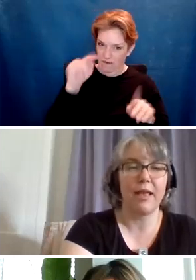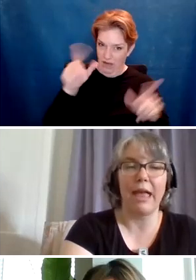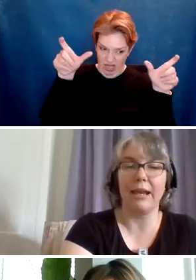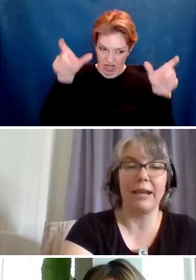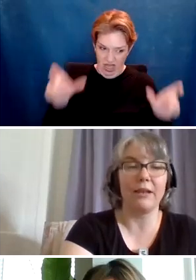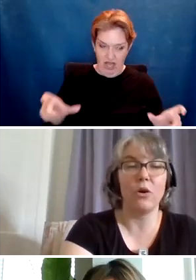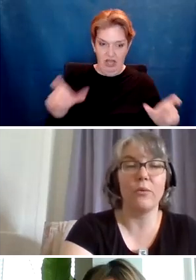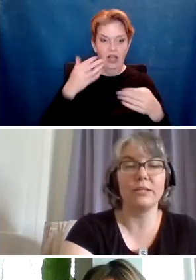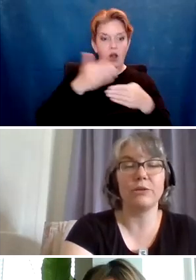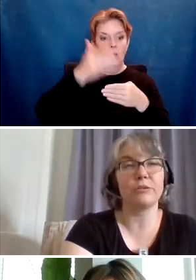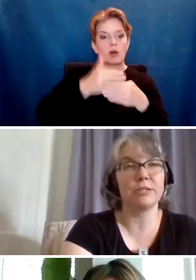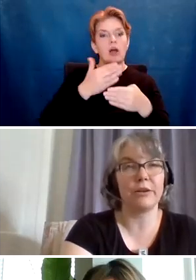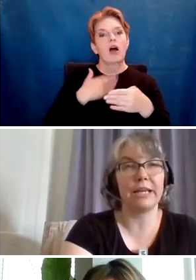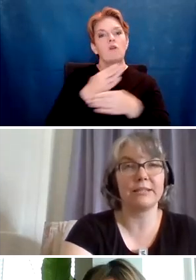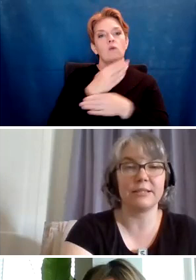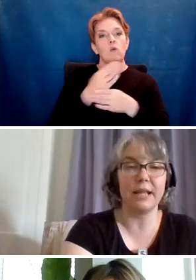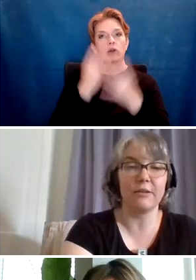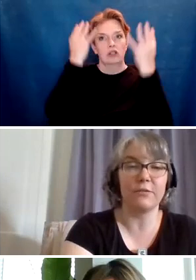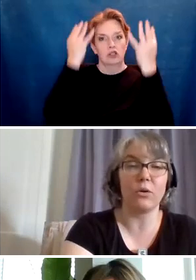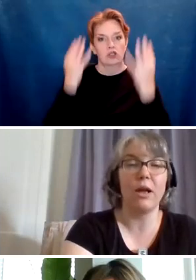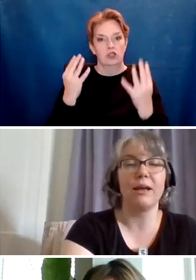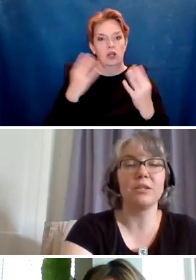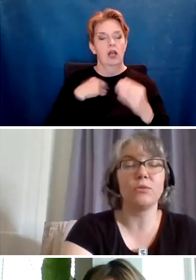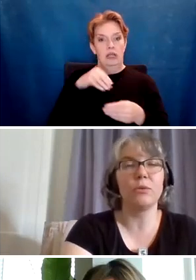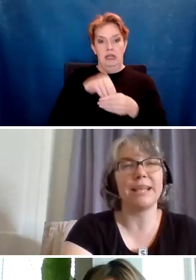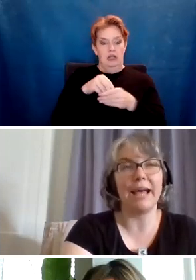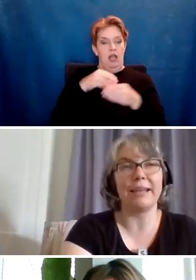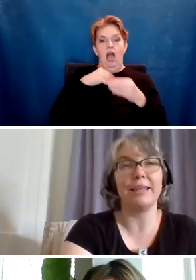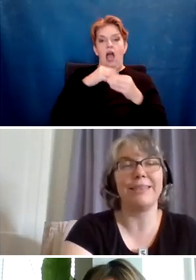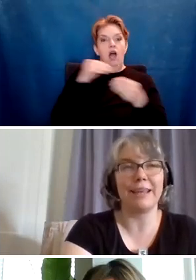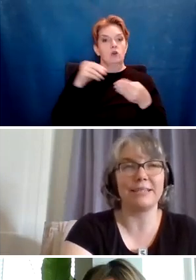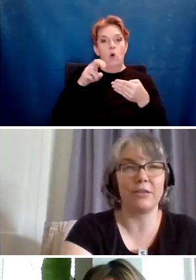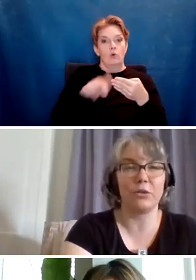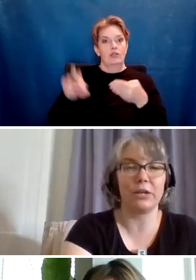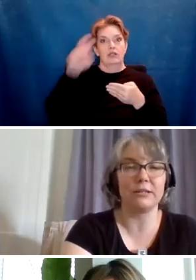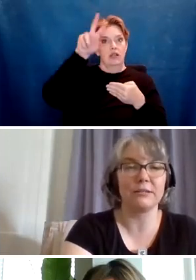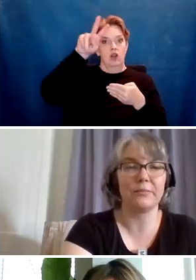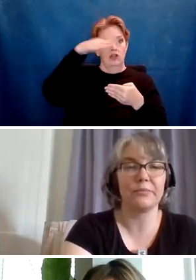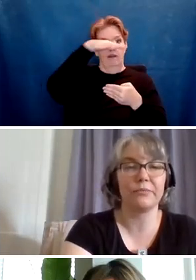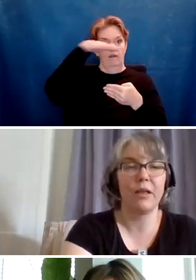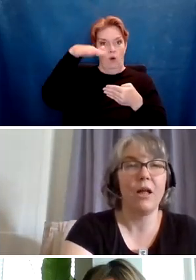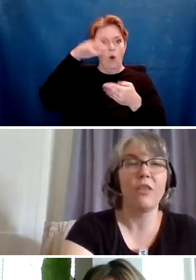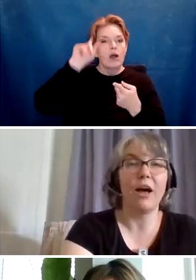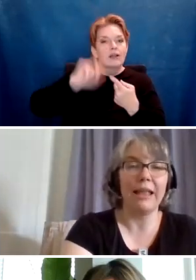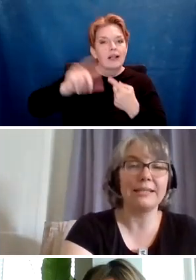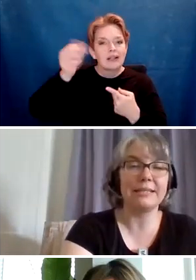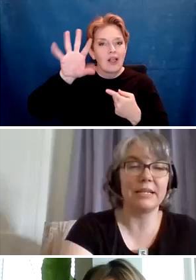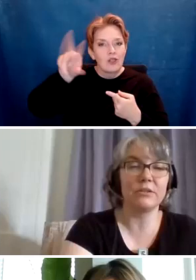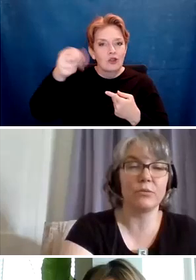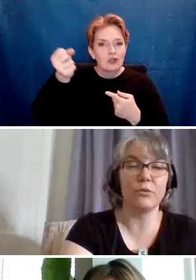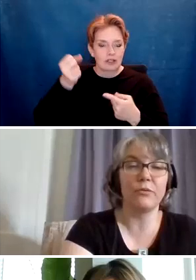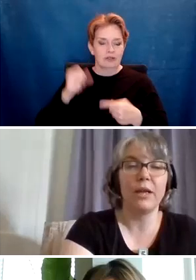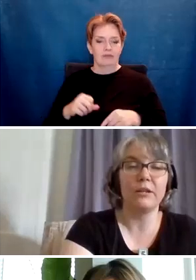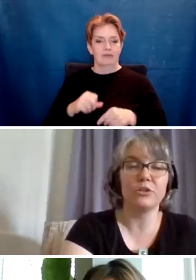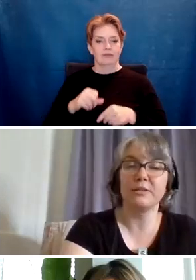windows, and it had no interior staircase to the second floor until one was added in the 1930s. The highly